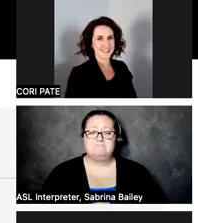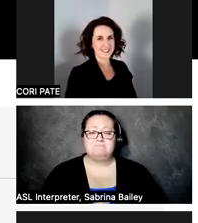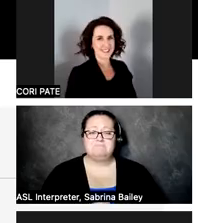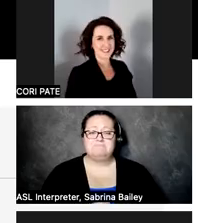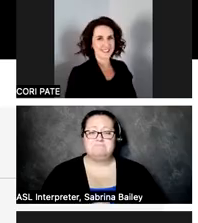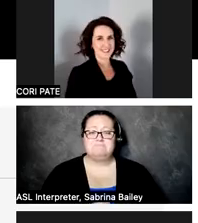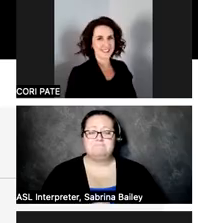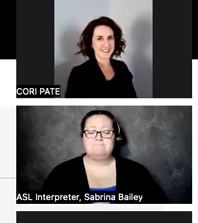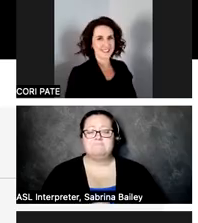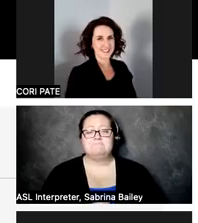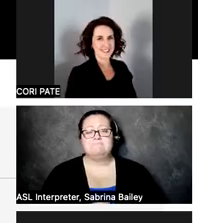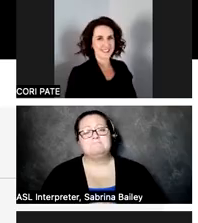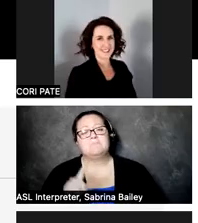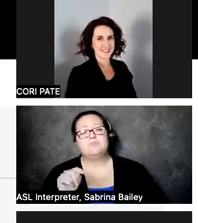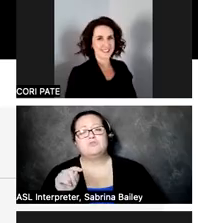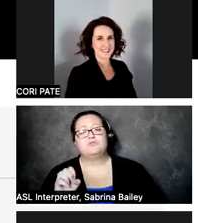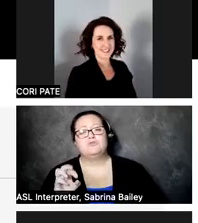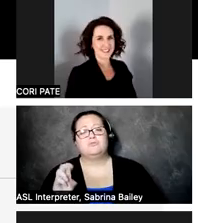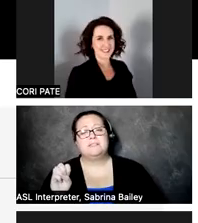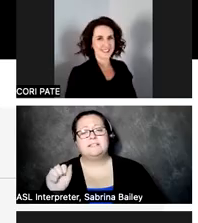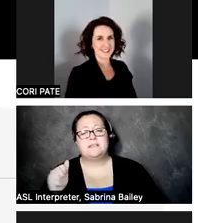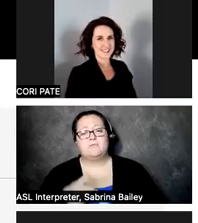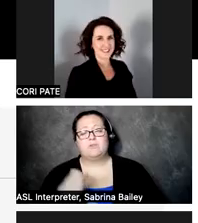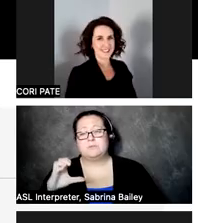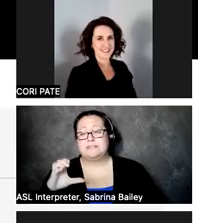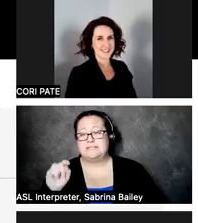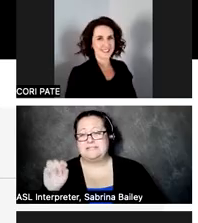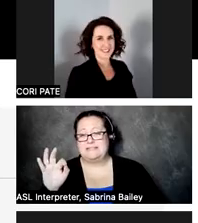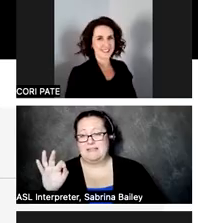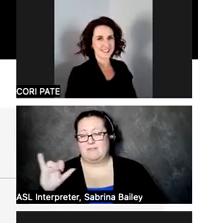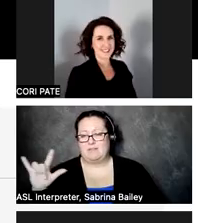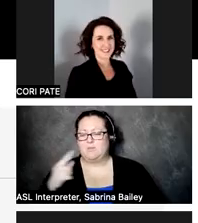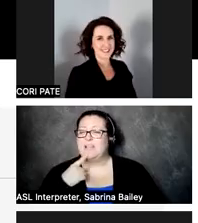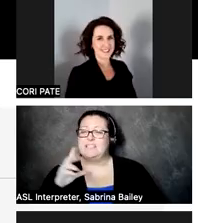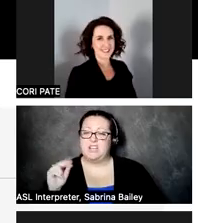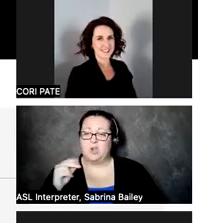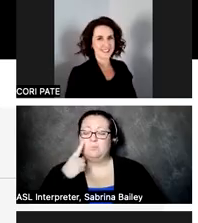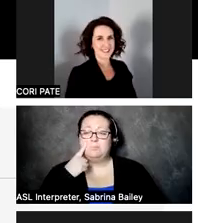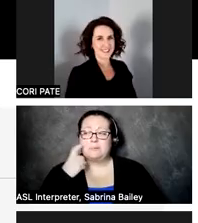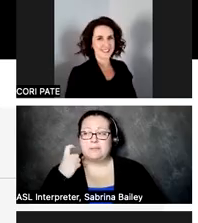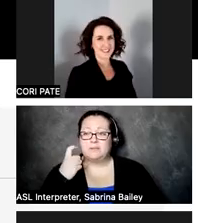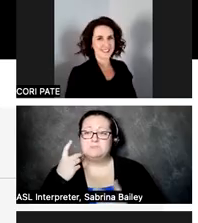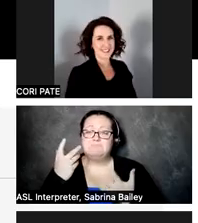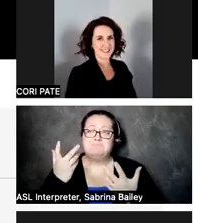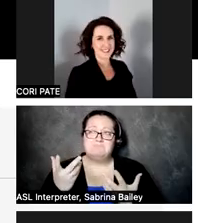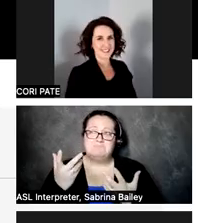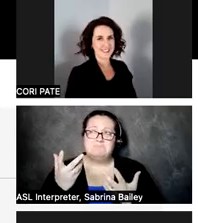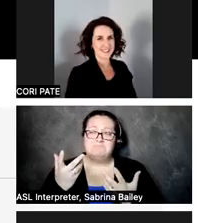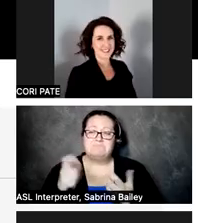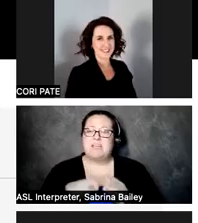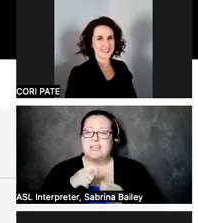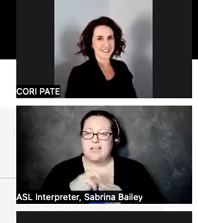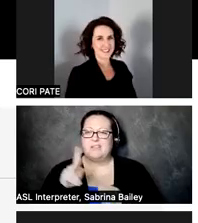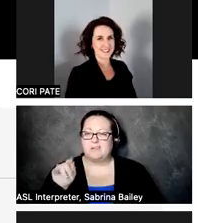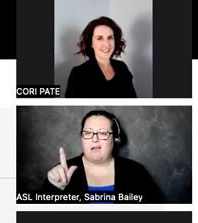this is Teresa from CTF Illinois. I marked no because exactly what Kyle